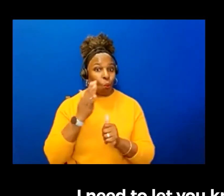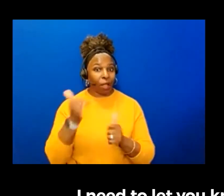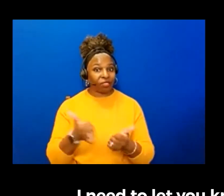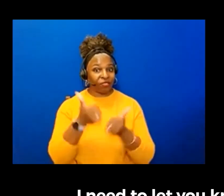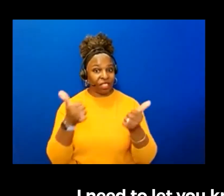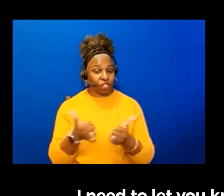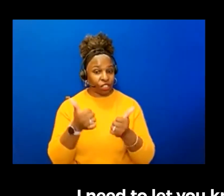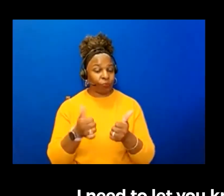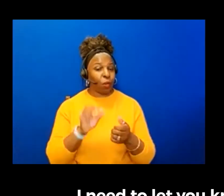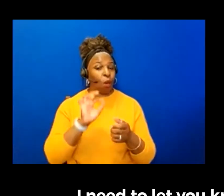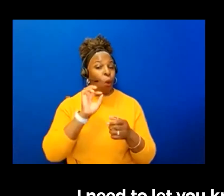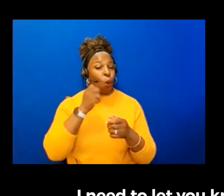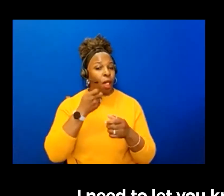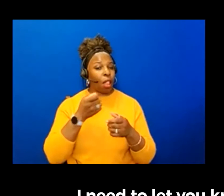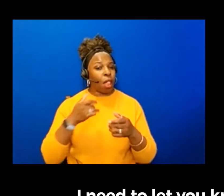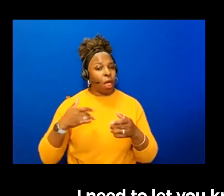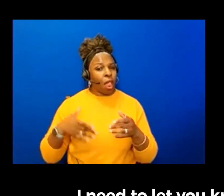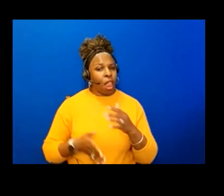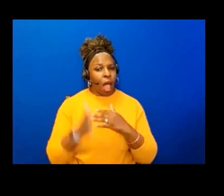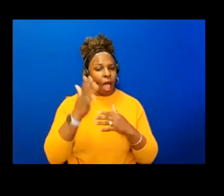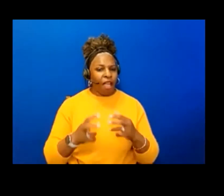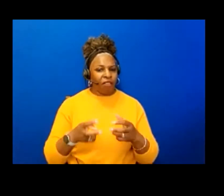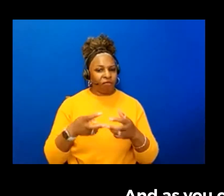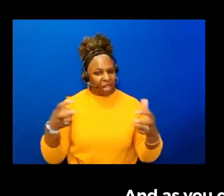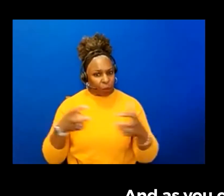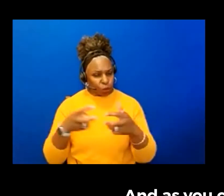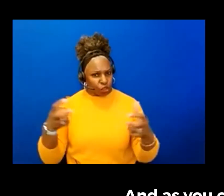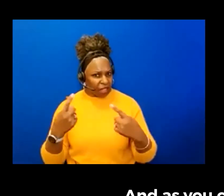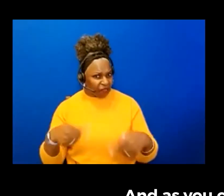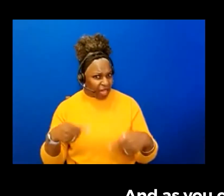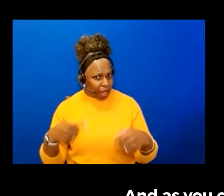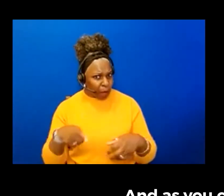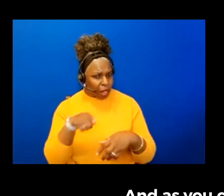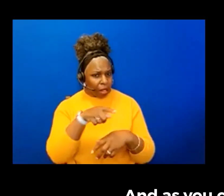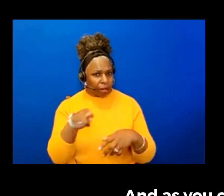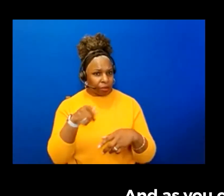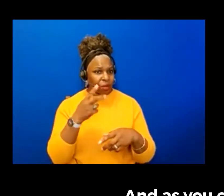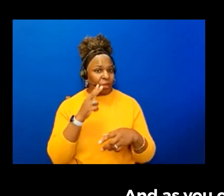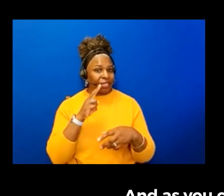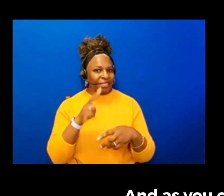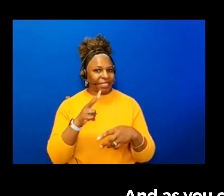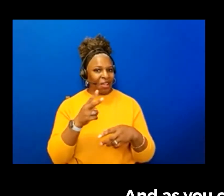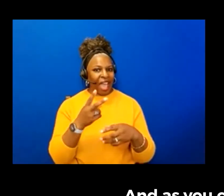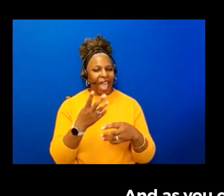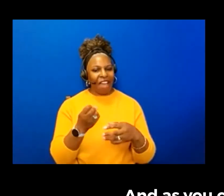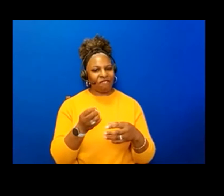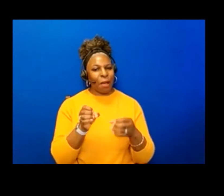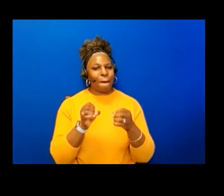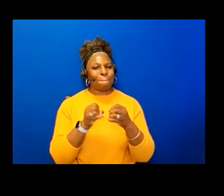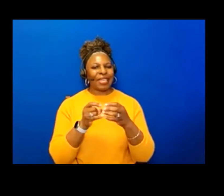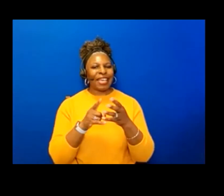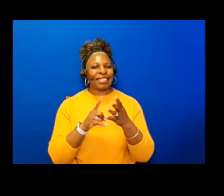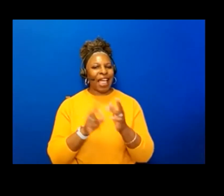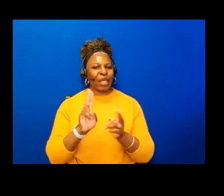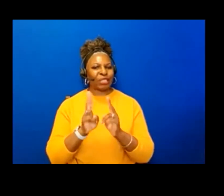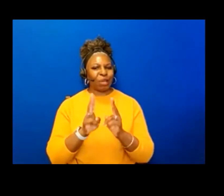that there will be live captions which are available. And as you can see, we have some lovely BSL interpreters. I've